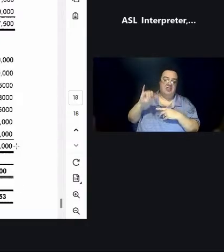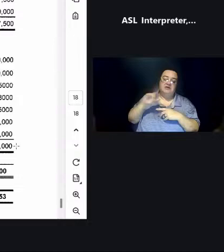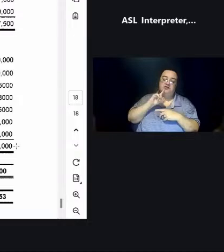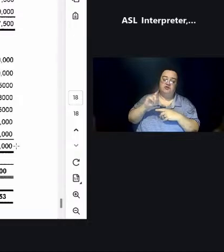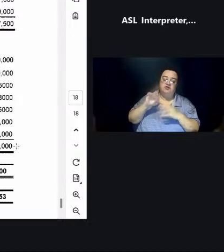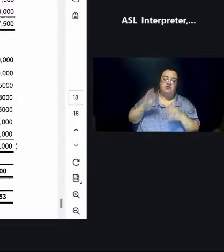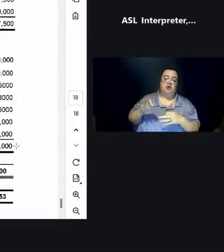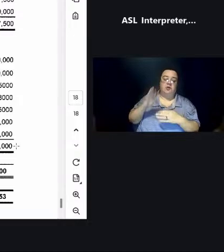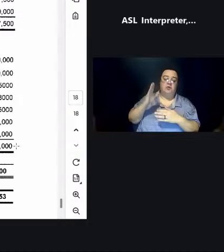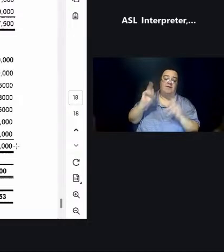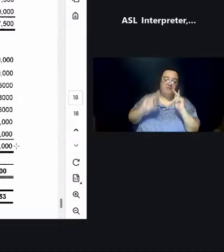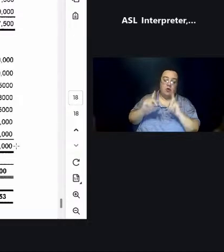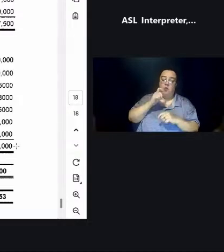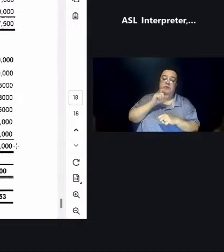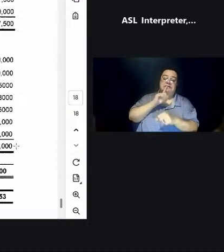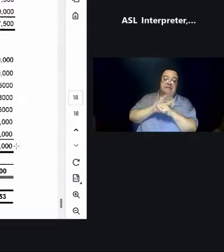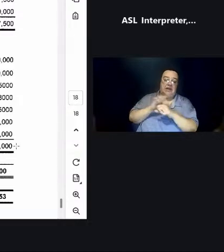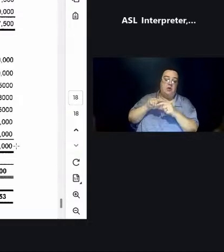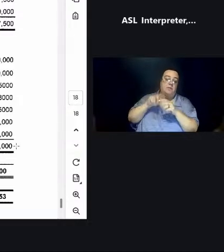cost effective.